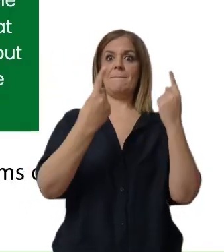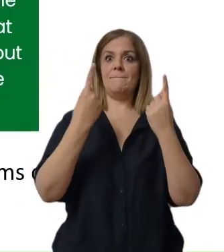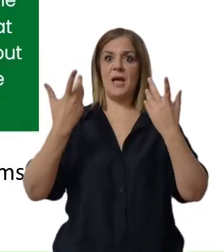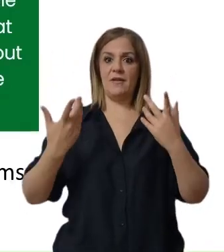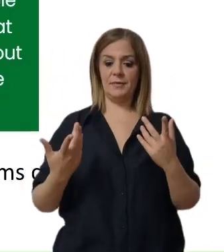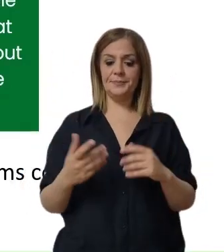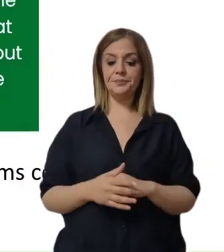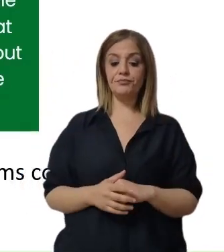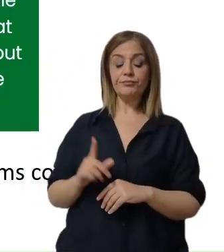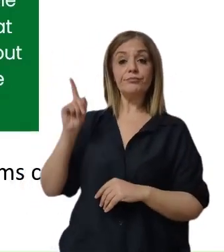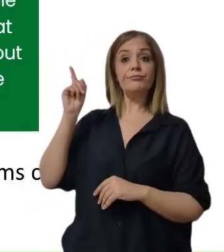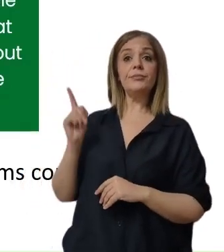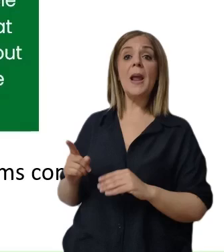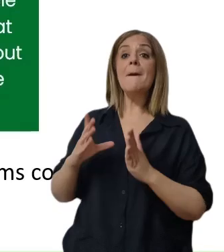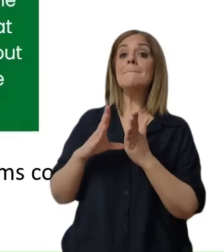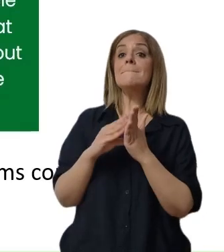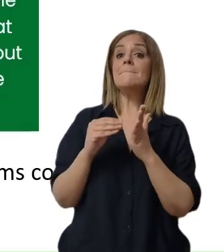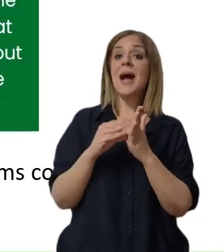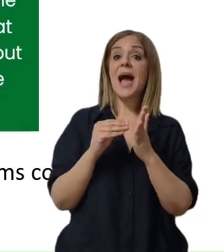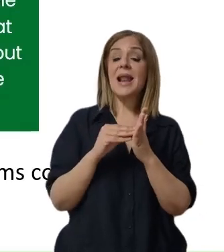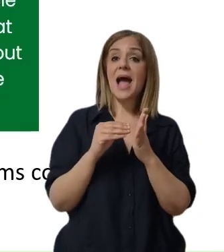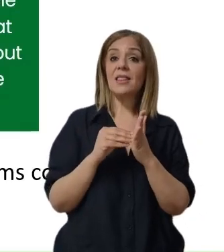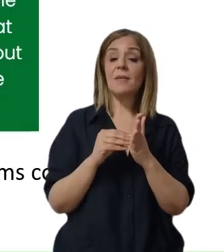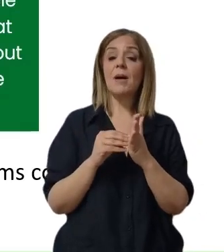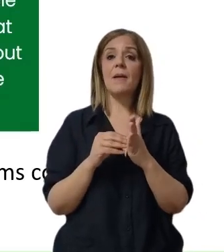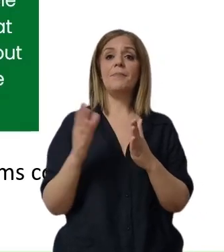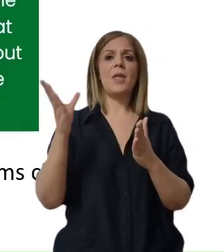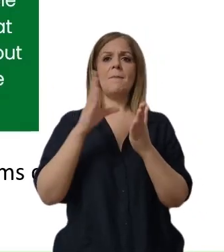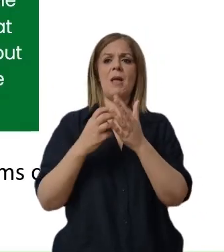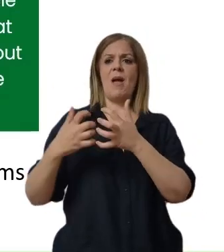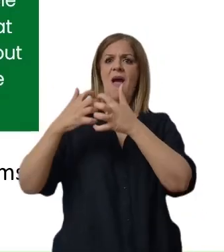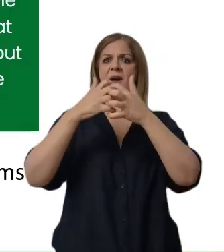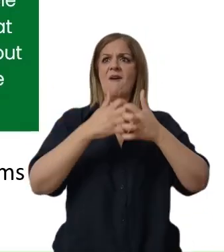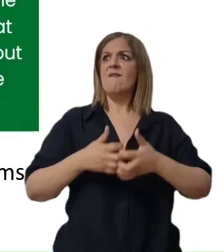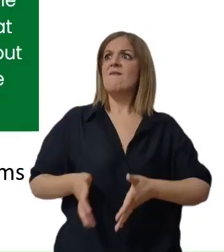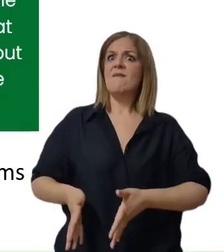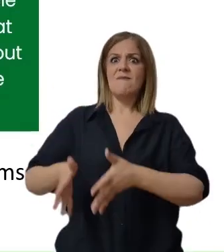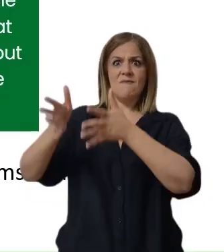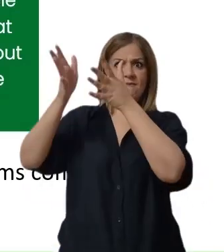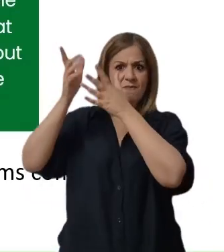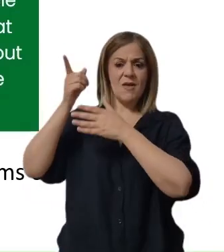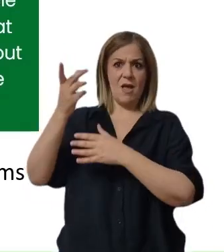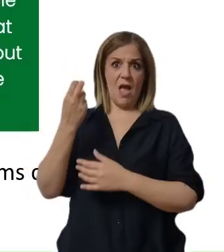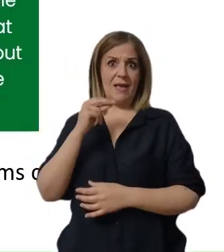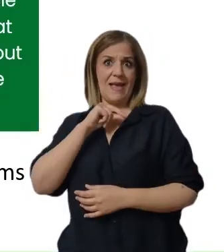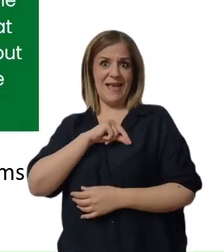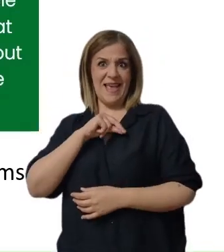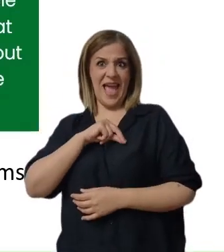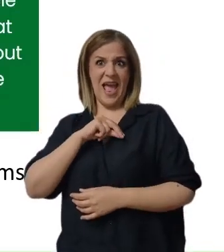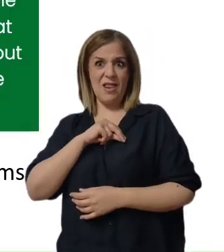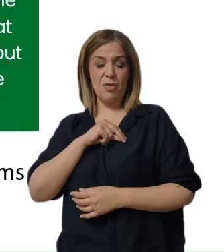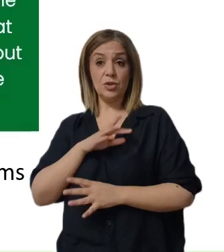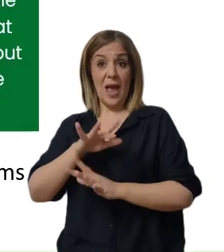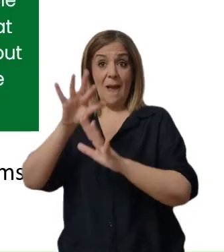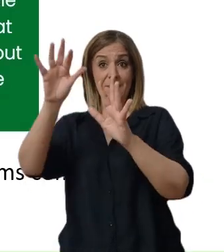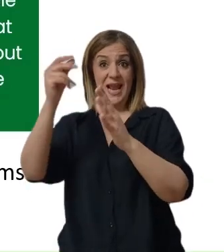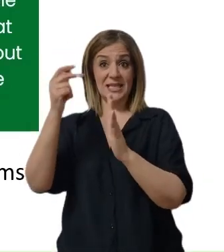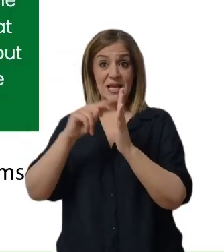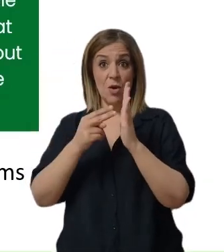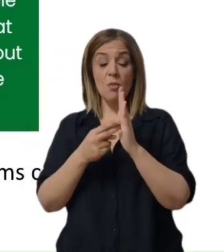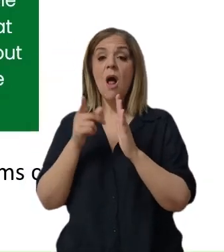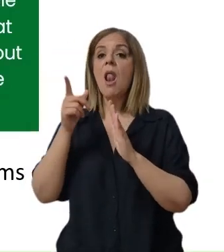here an example. A factory may be profitable, so we are affecting the economy, but it pollutes